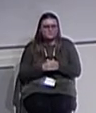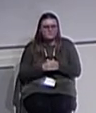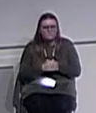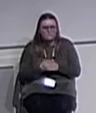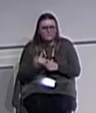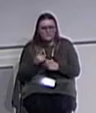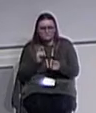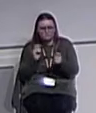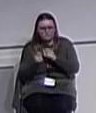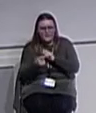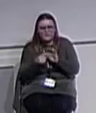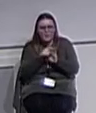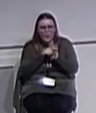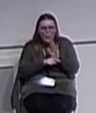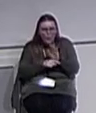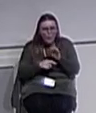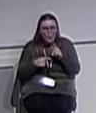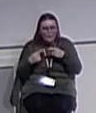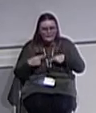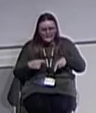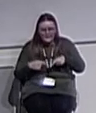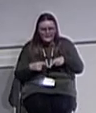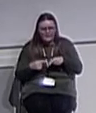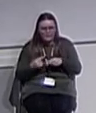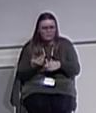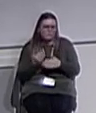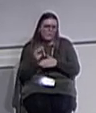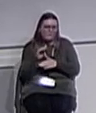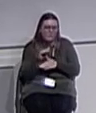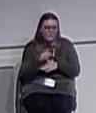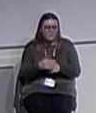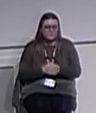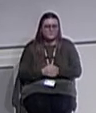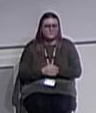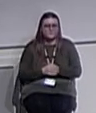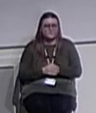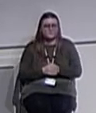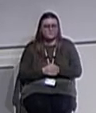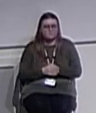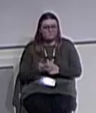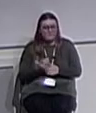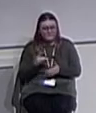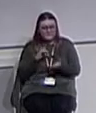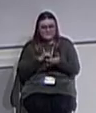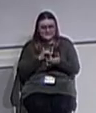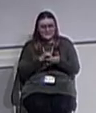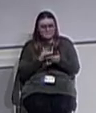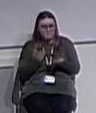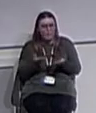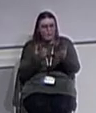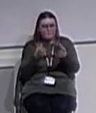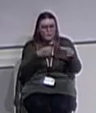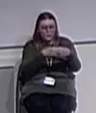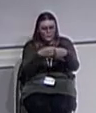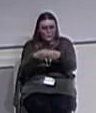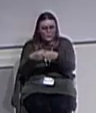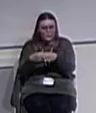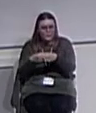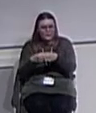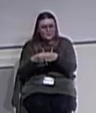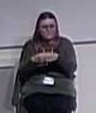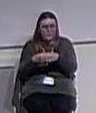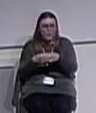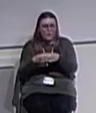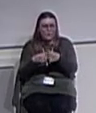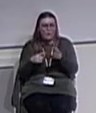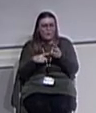forward in law and legalities as well? So we have a whole centre that offer units to our undergraduate students that are thinking